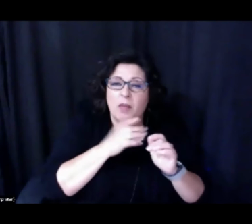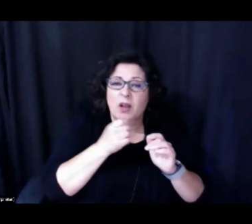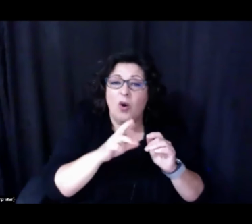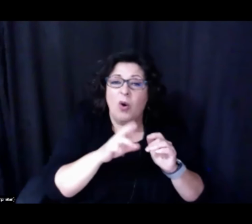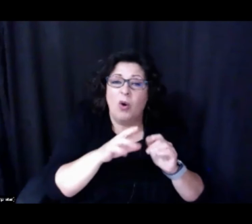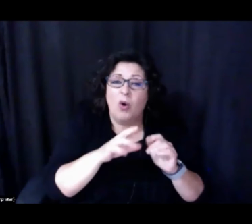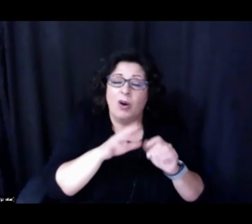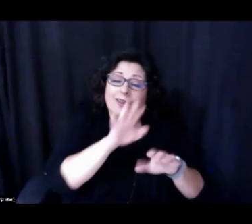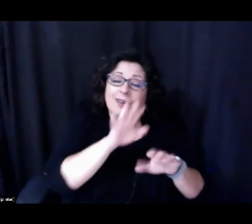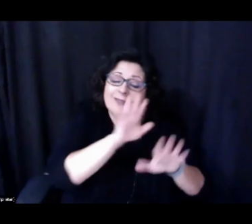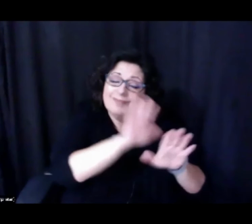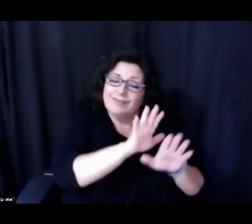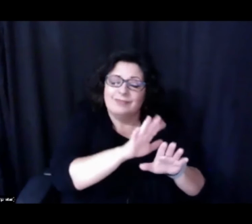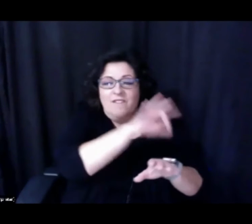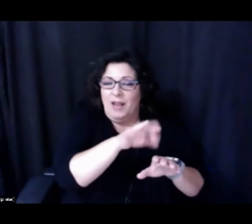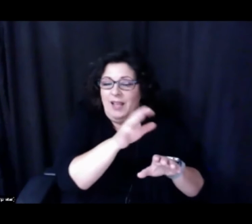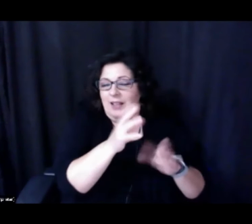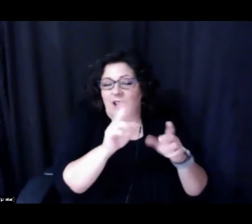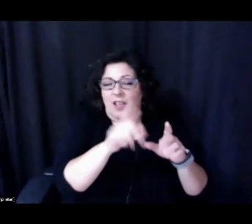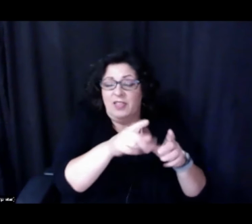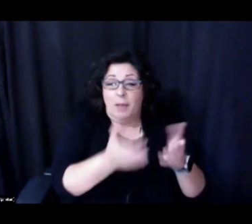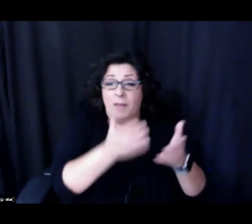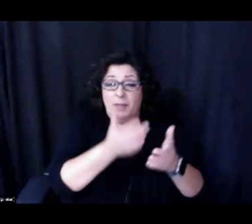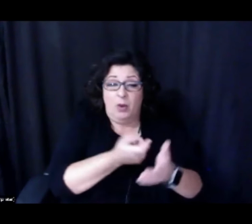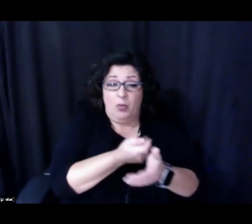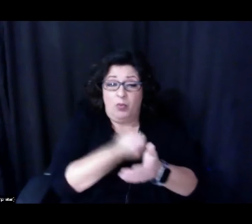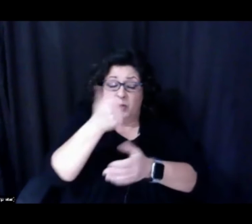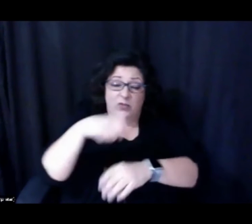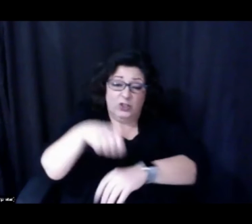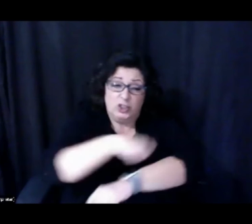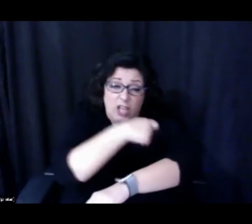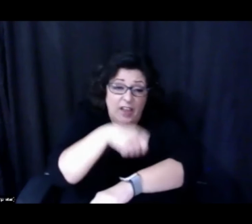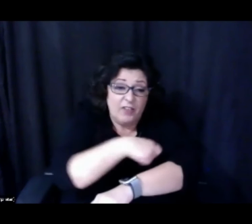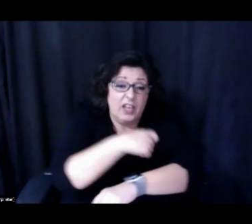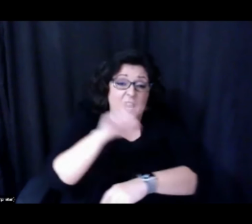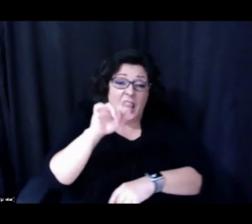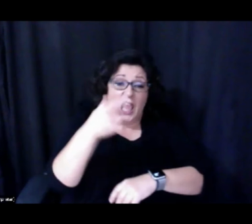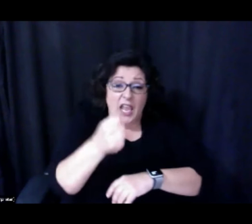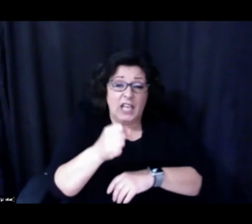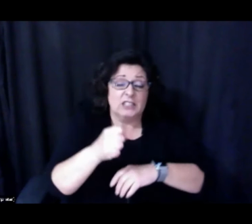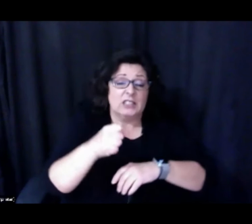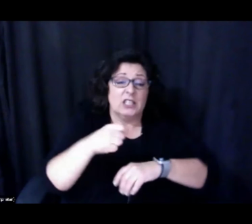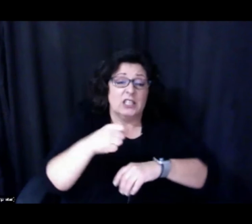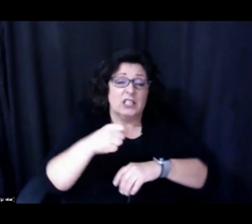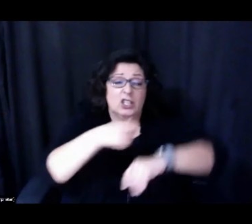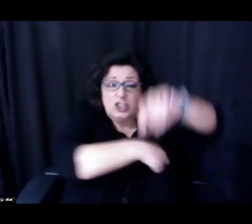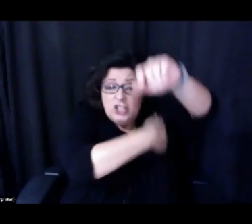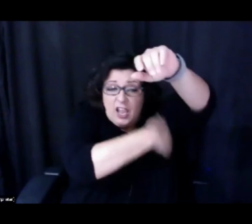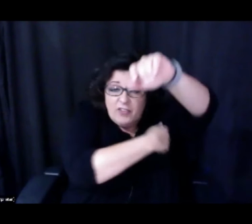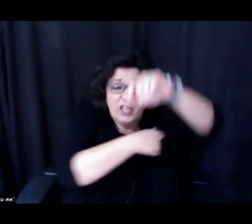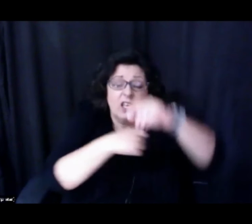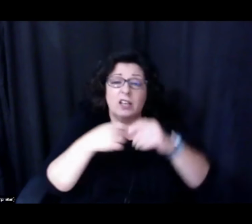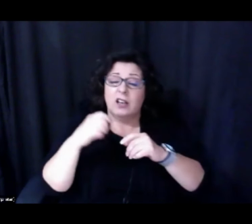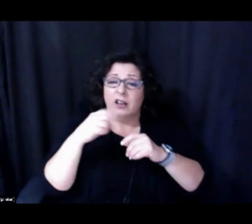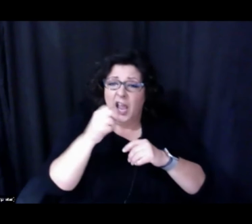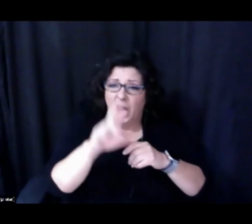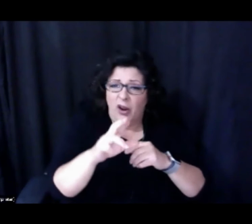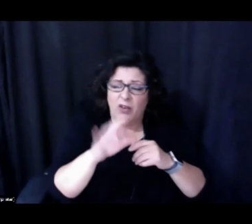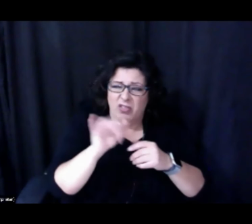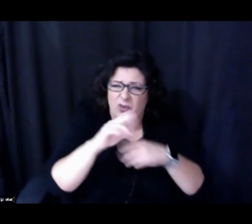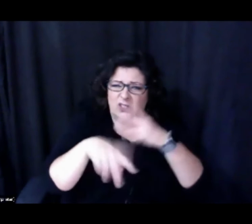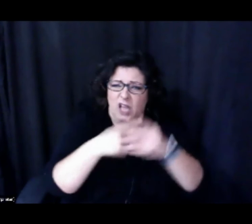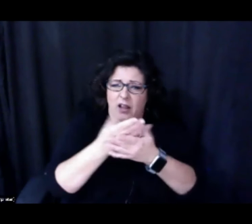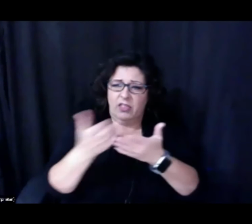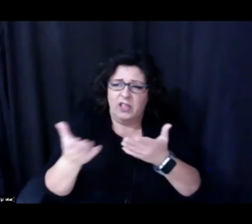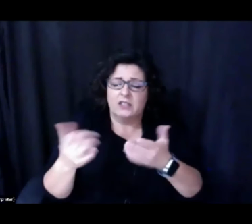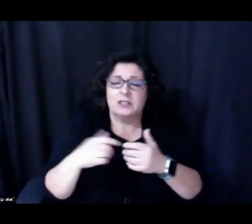feminine side of things, they may remove body hair, right? Shaving our legs, shaving our armpits, that sort of thing. I know a